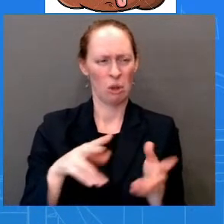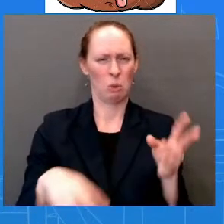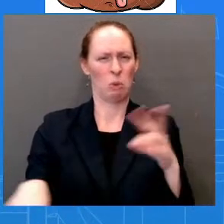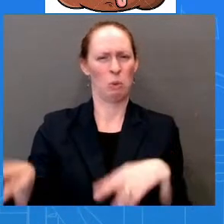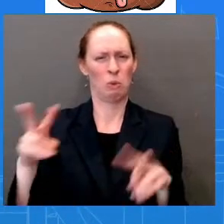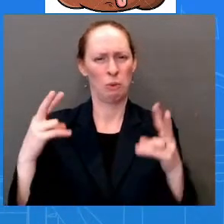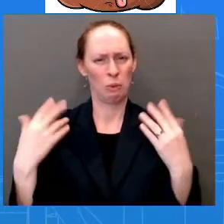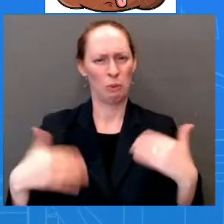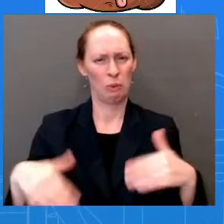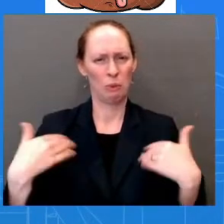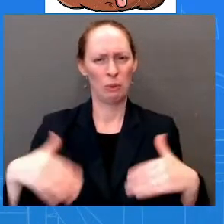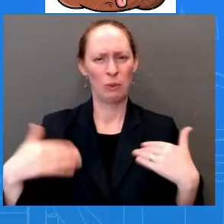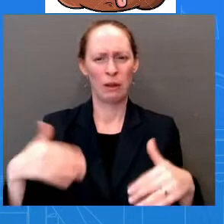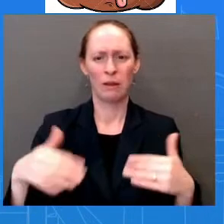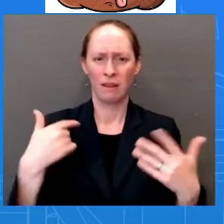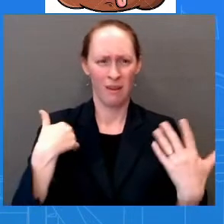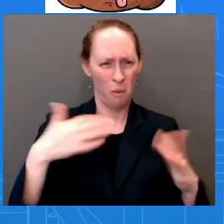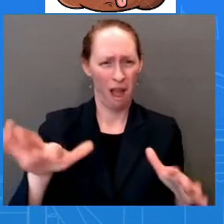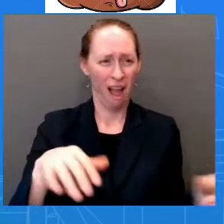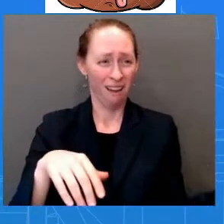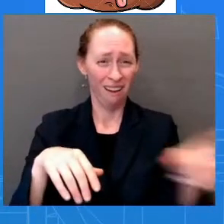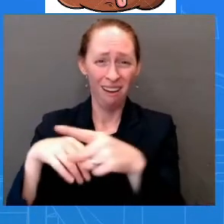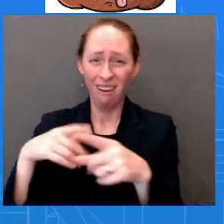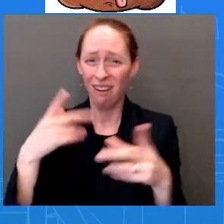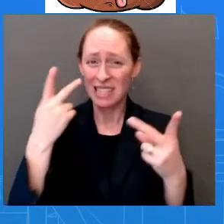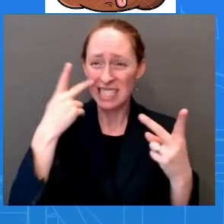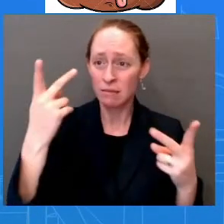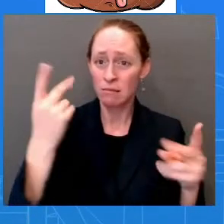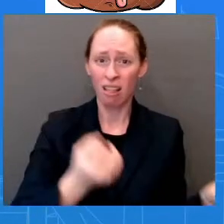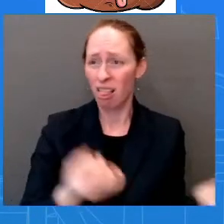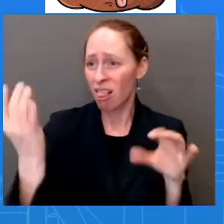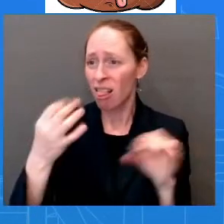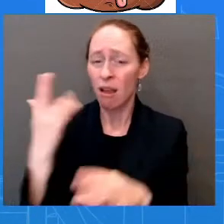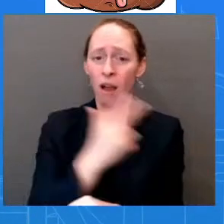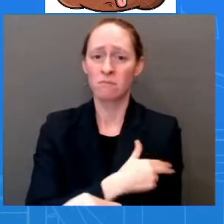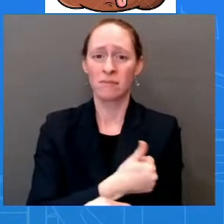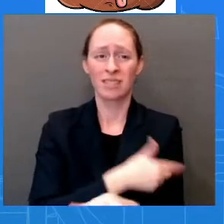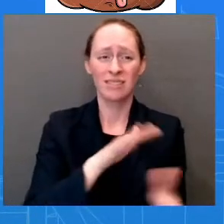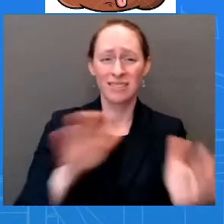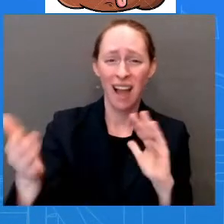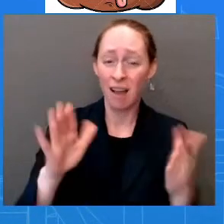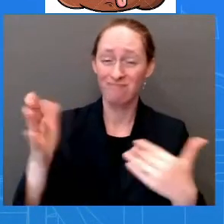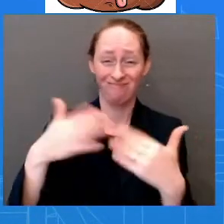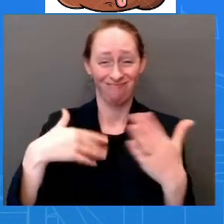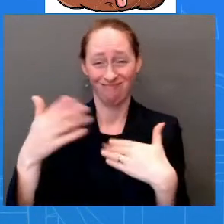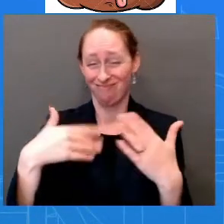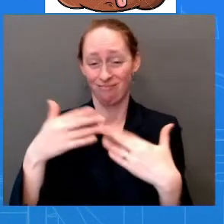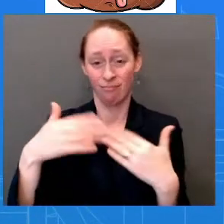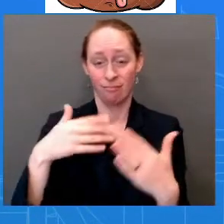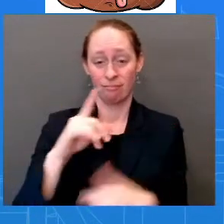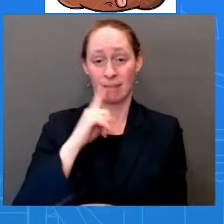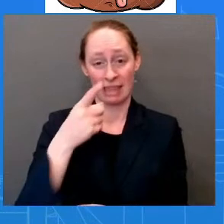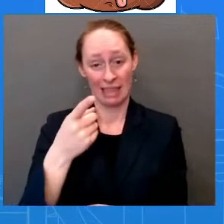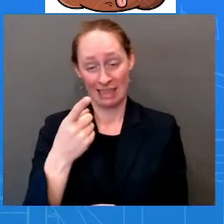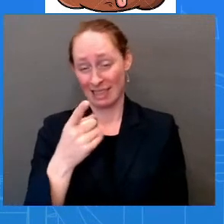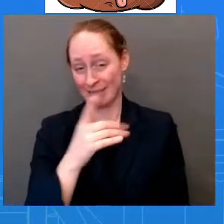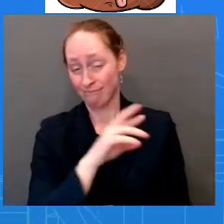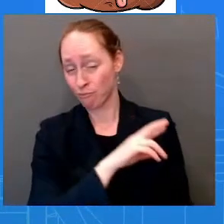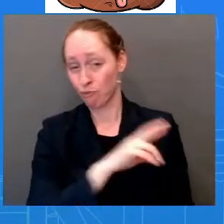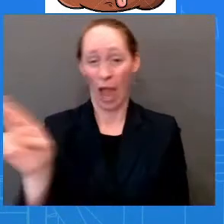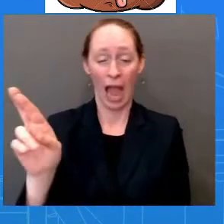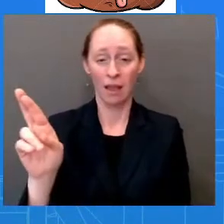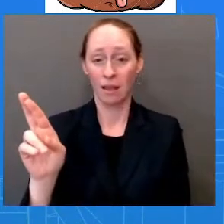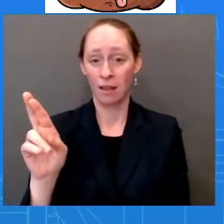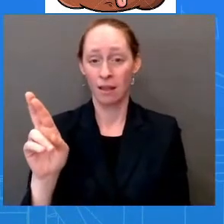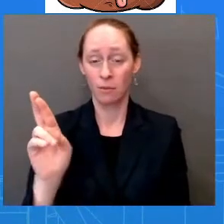see anybody die from COVID. Whether you're a far-right Republican or a far-left Democrat, it doesn't make any difference to me.